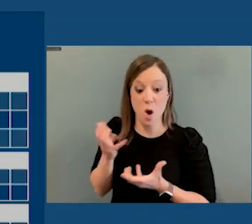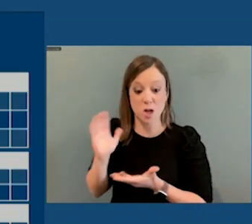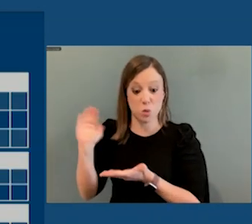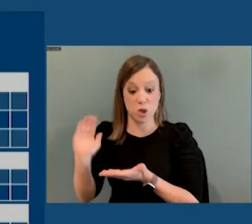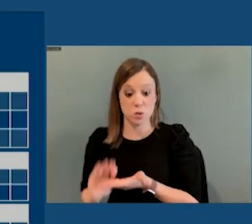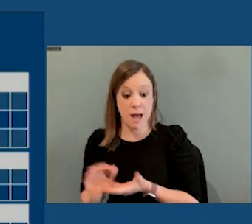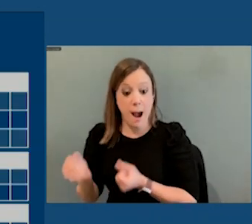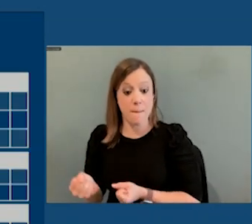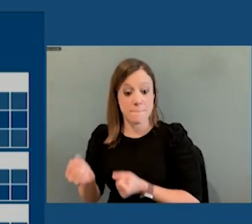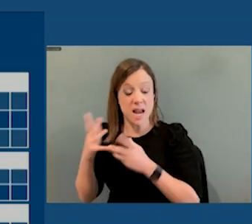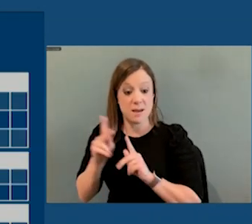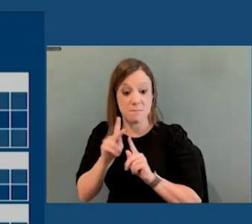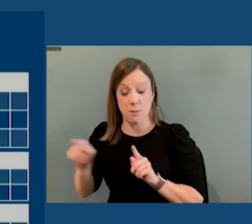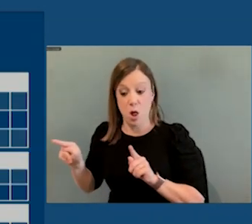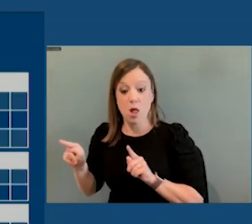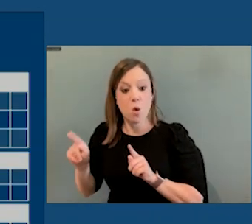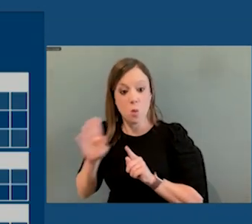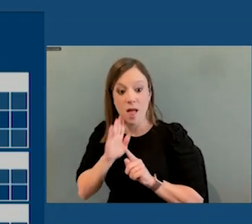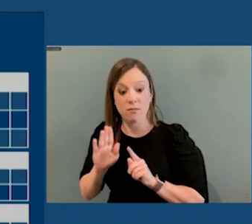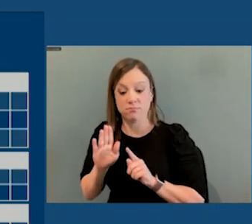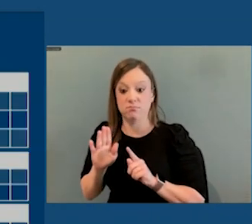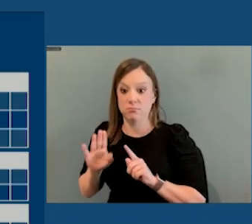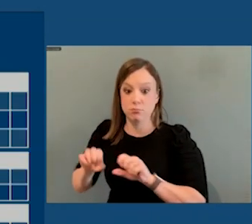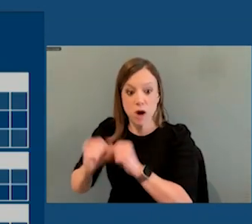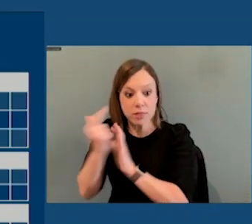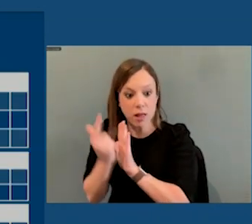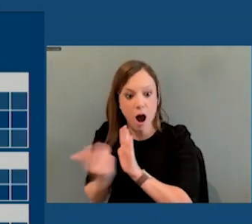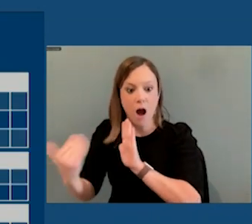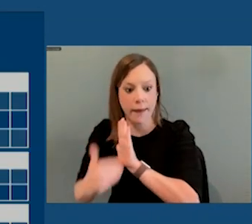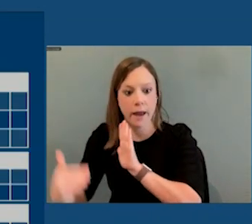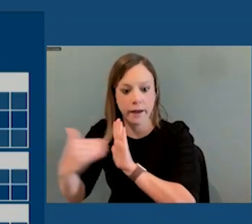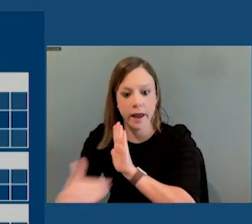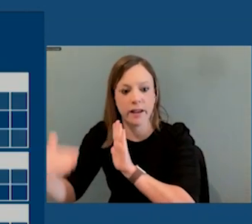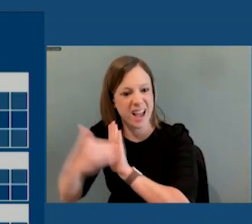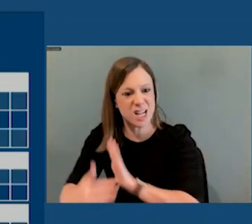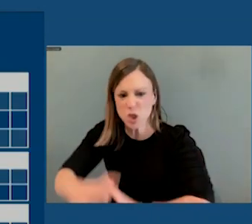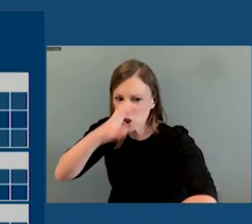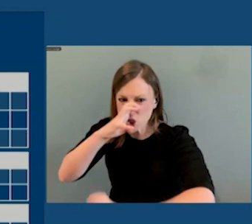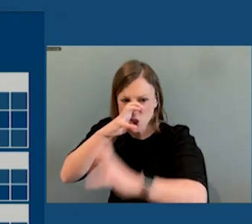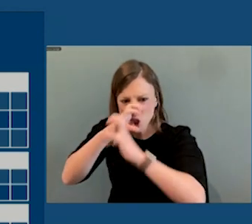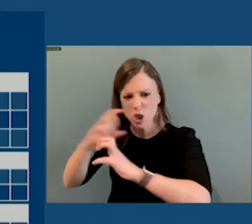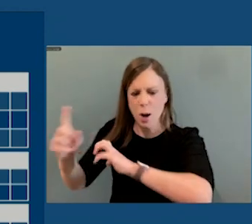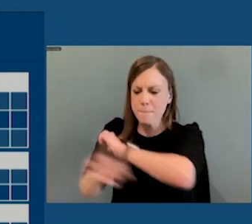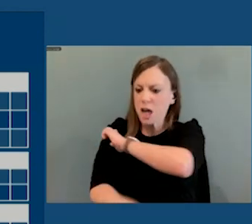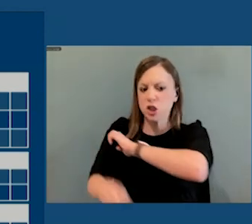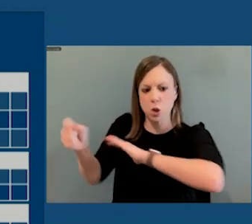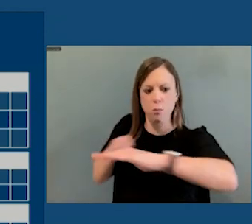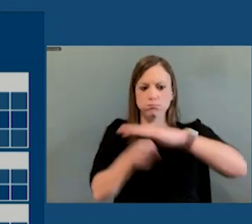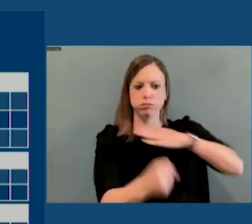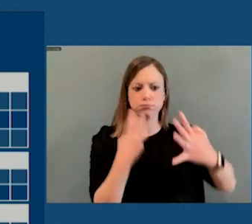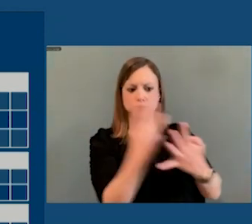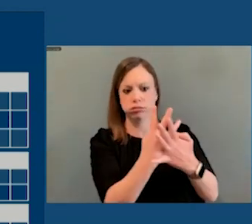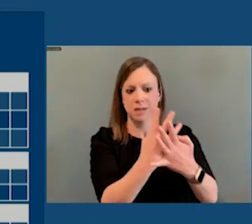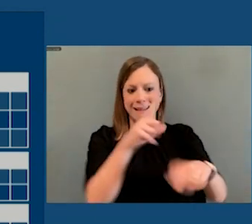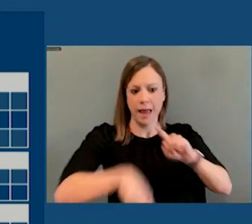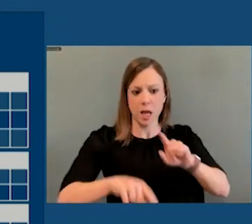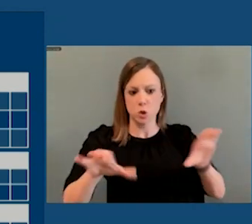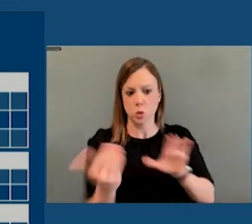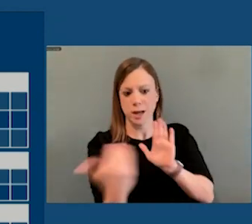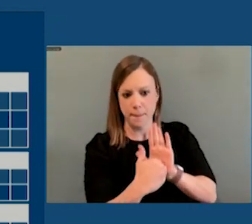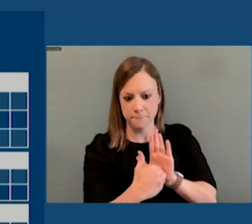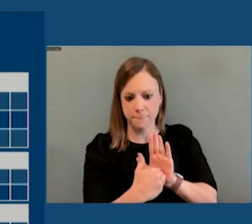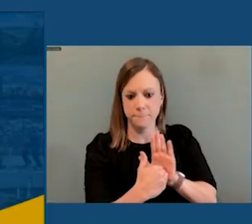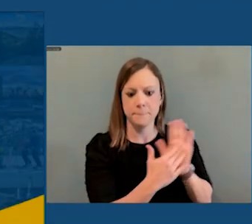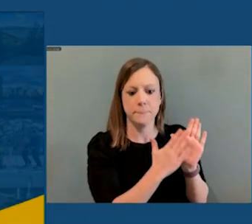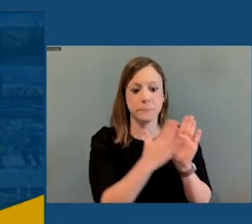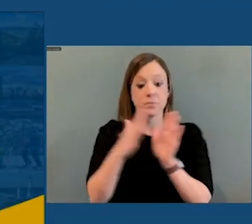their sentence. Another issue that is always top of mind in the city is the migrant crisis.